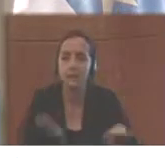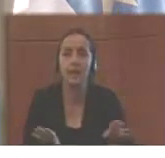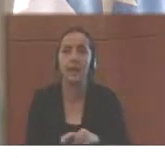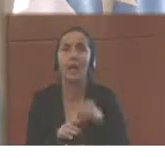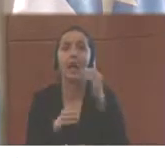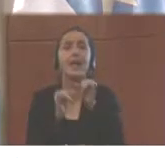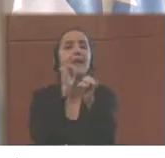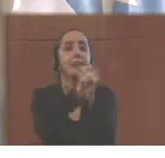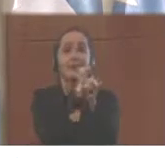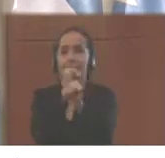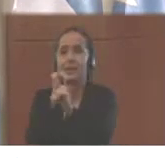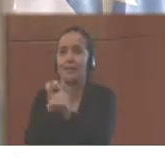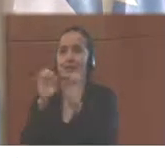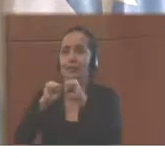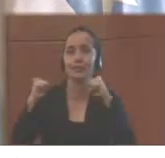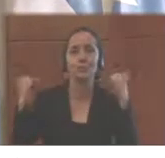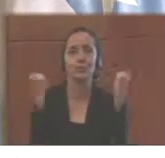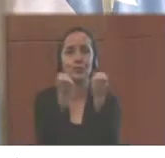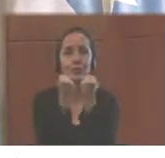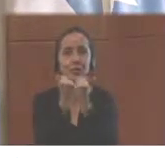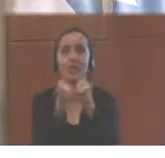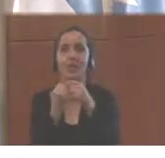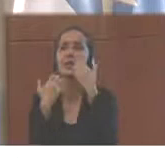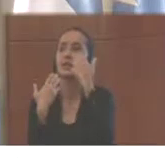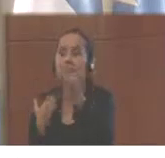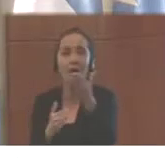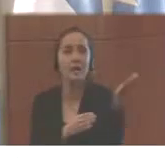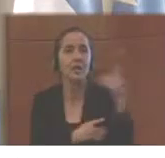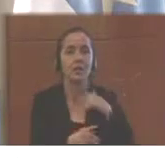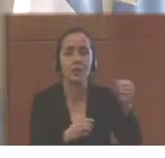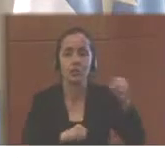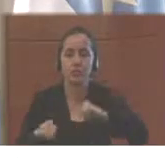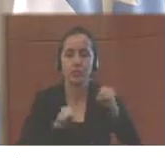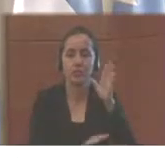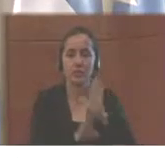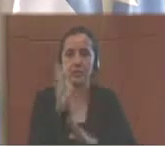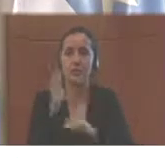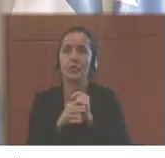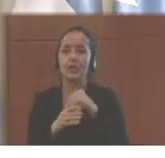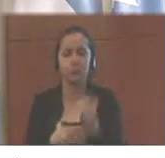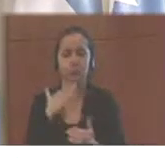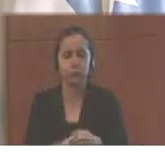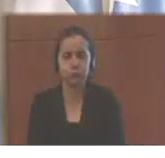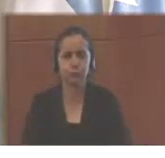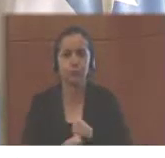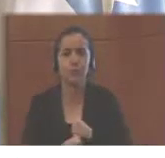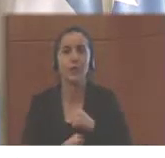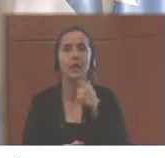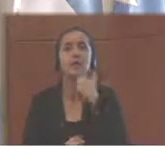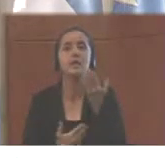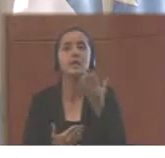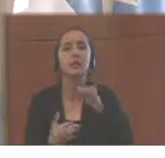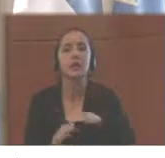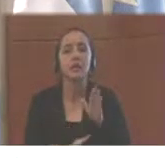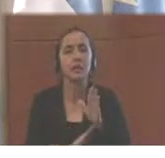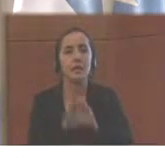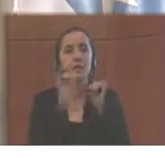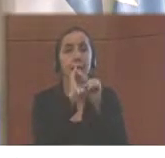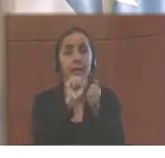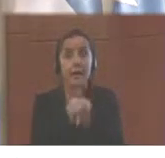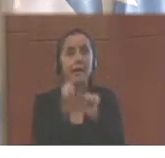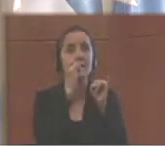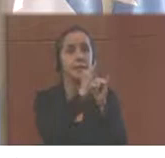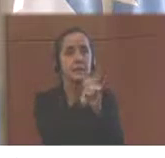systems, and we've also incorporated social institutions, economic, environmental institutions to consolidate an